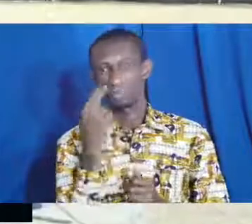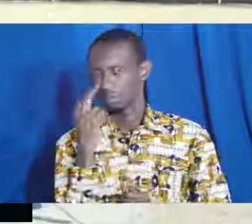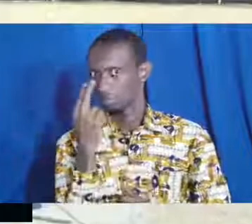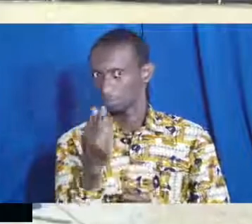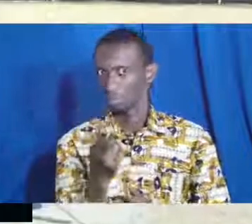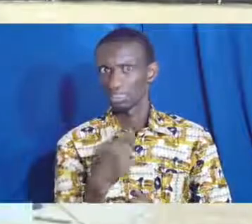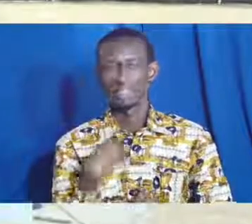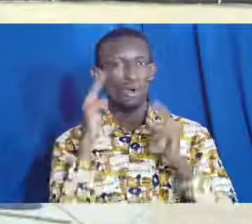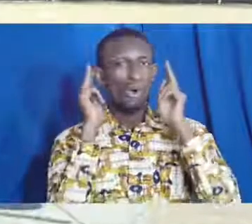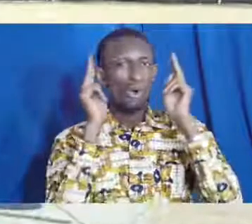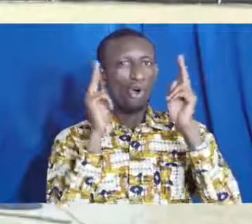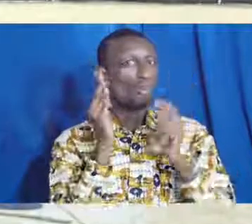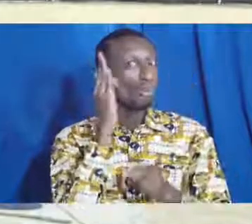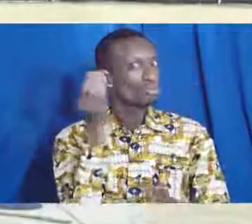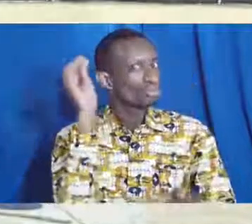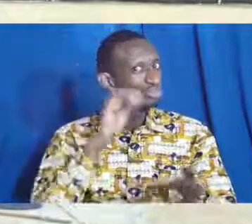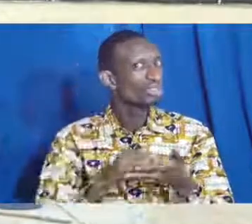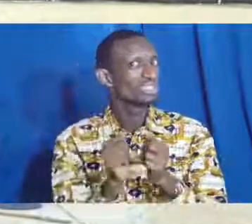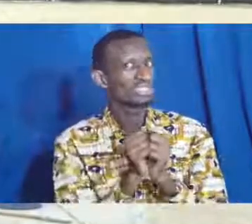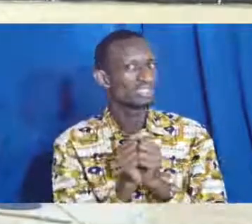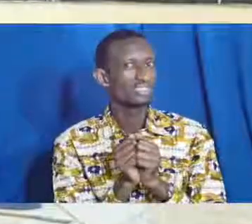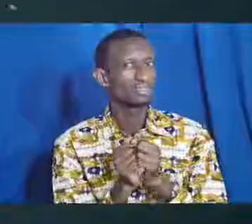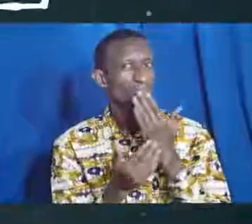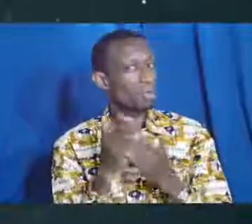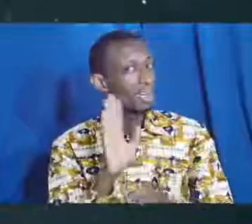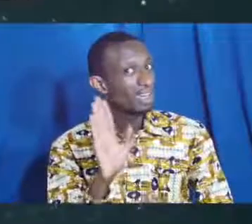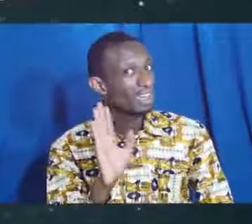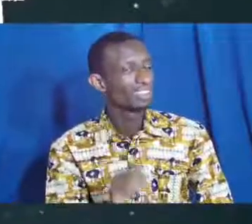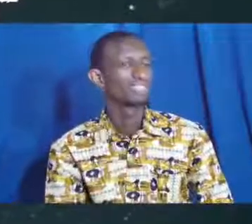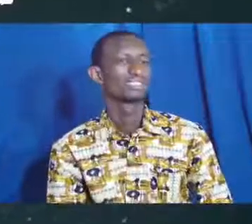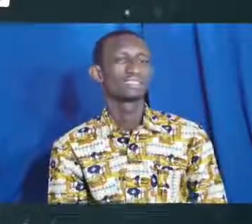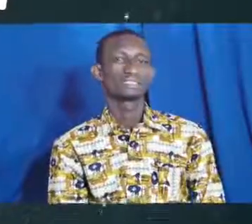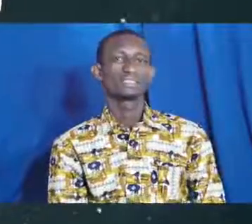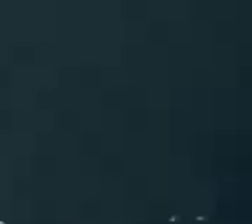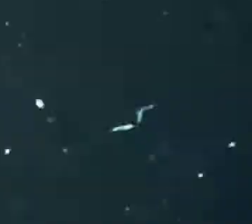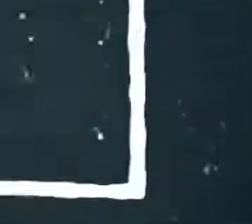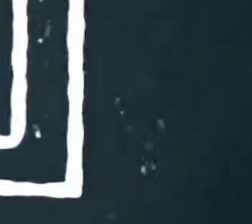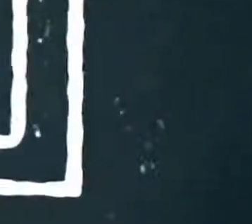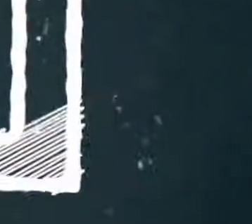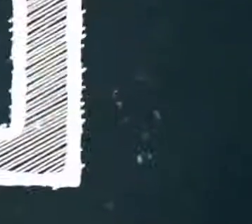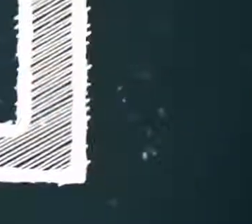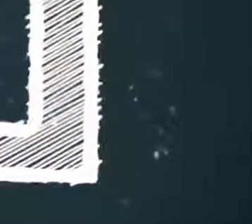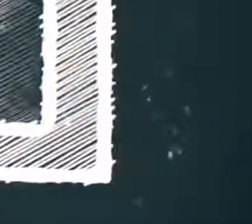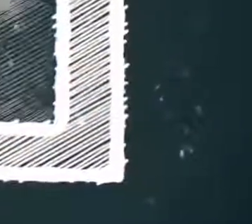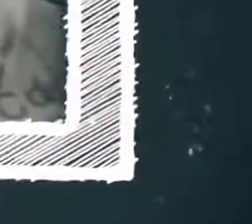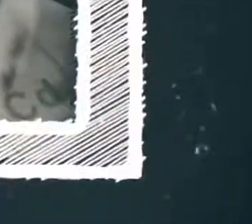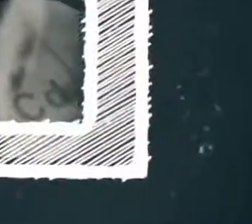I hope we'll be together next time. Bye.